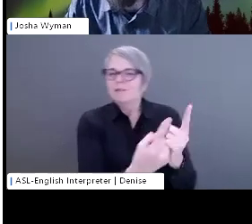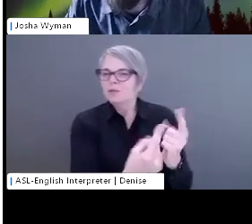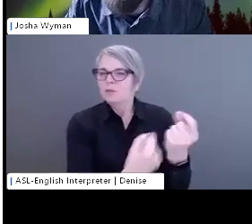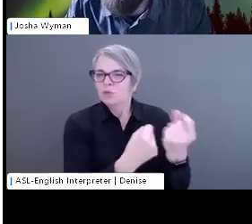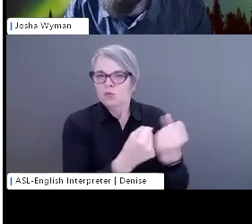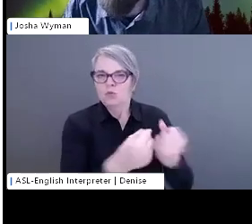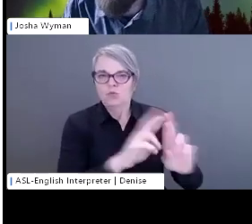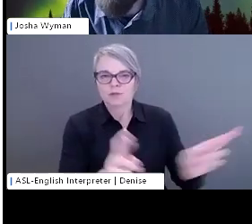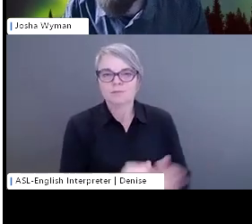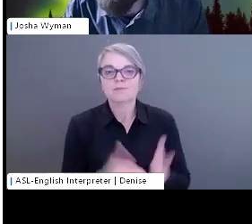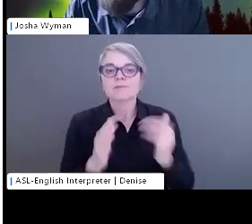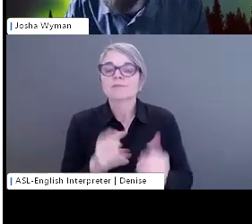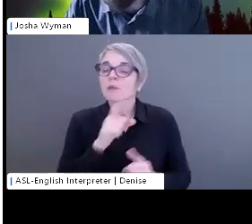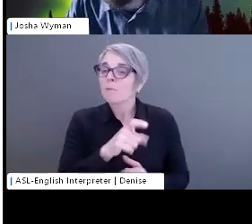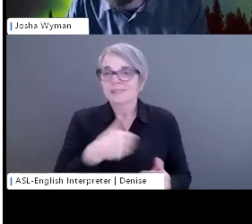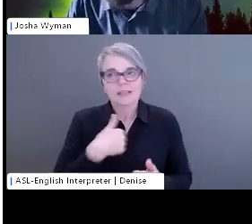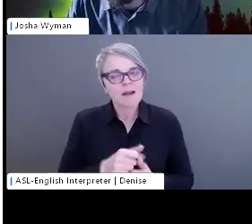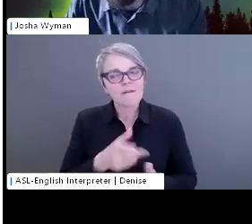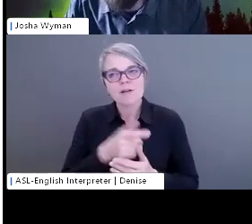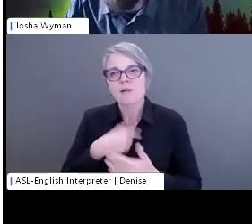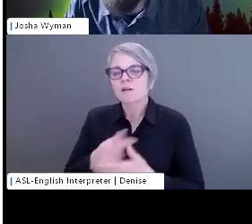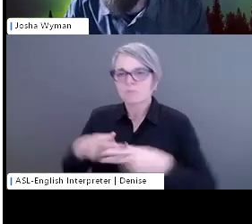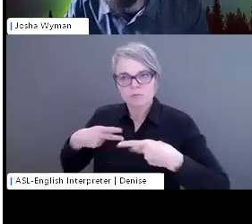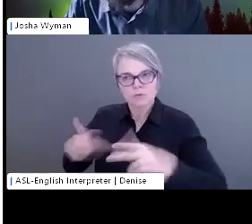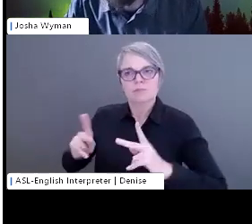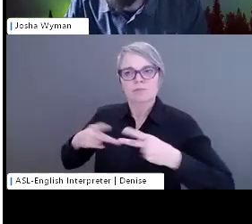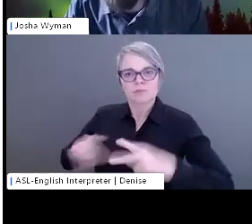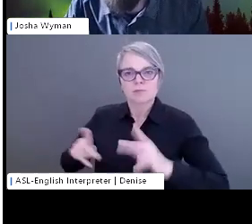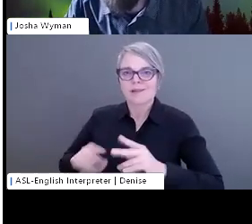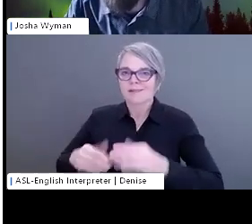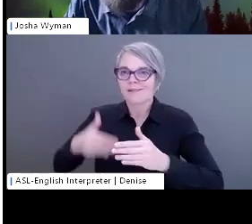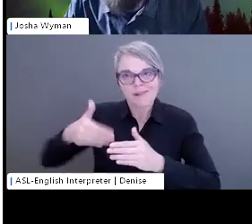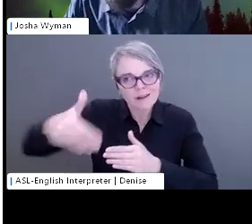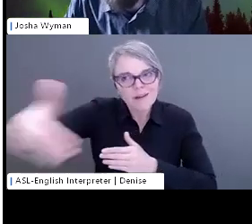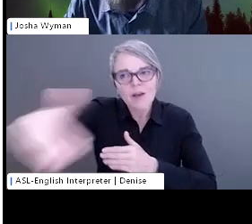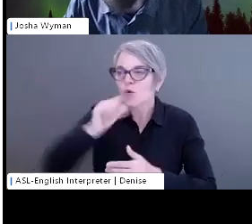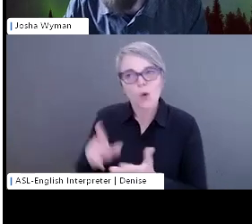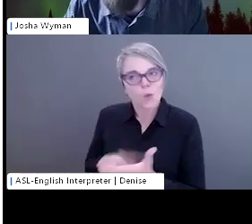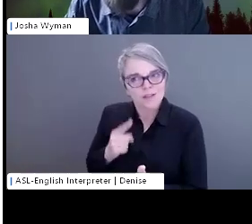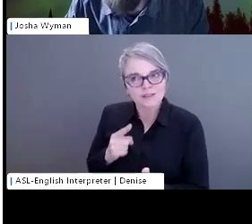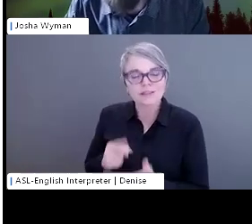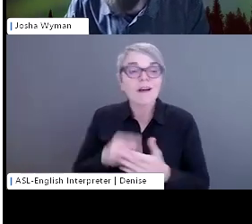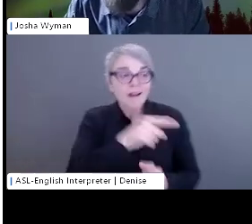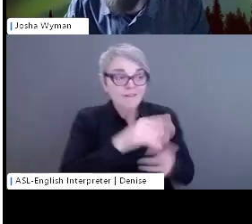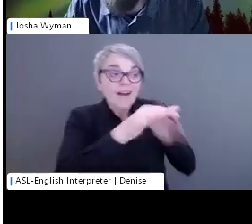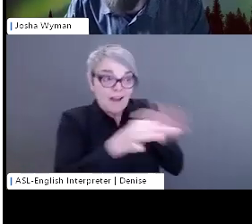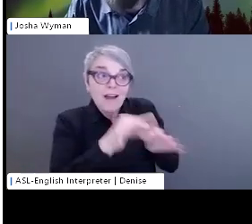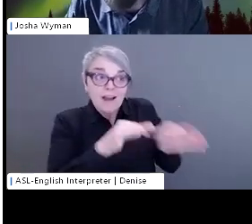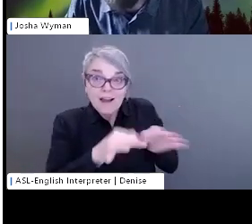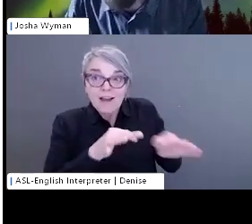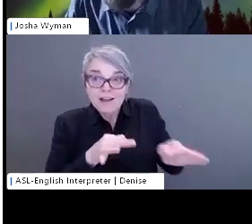Even if in the beginning they demonstrate a really good understanding of the ground rules and the interview process, that might change as the